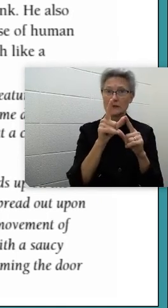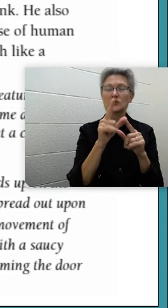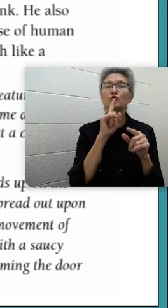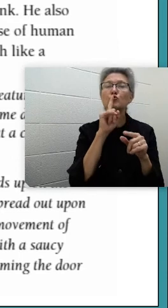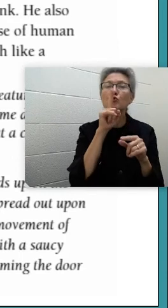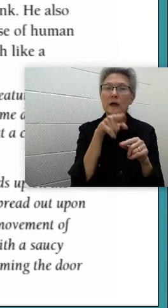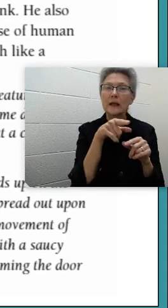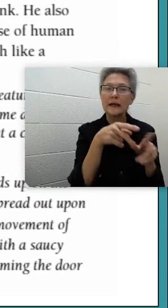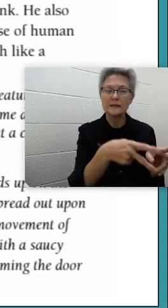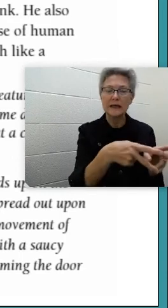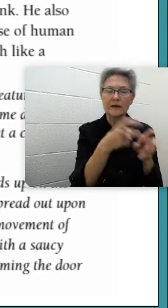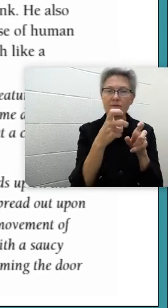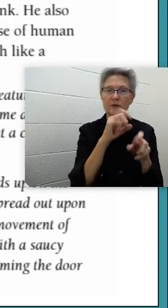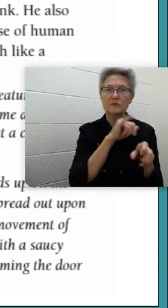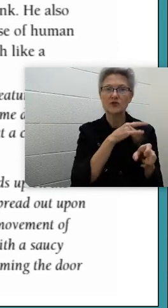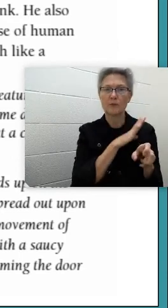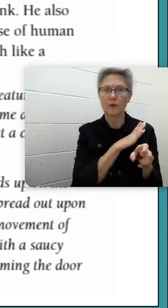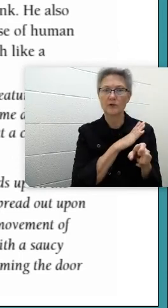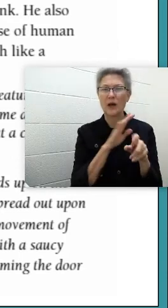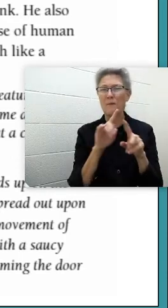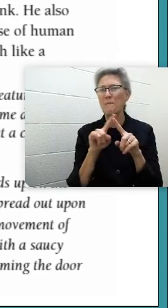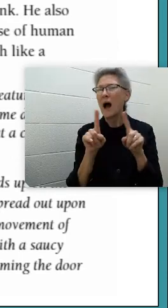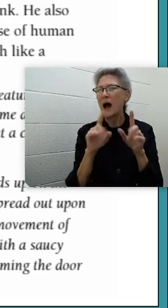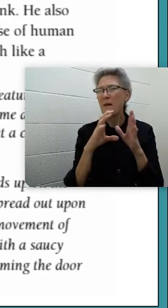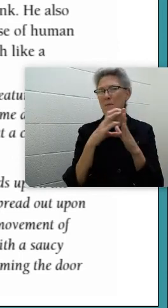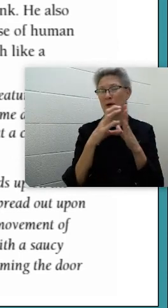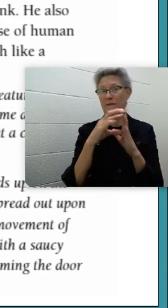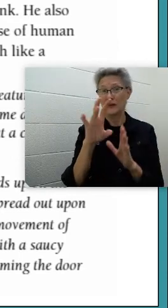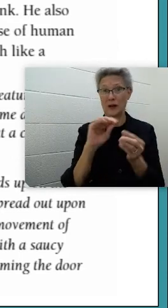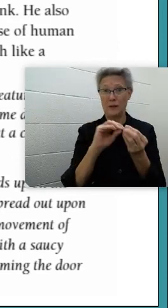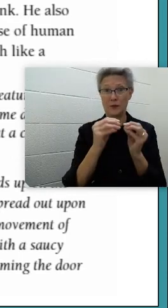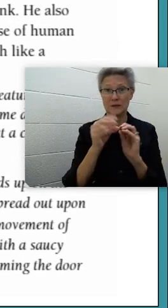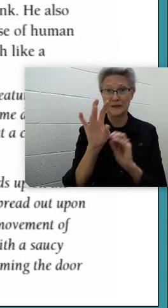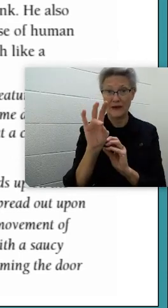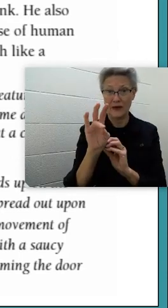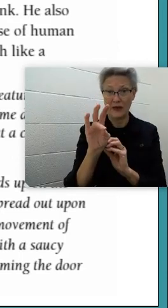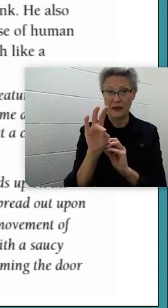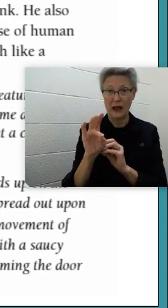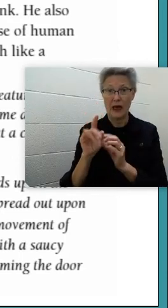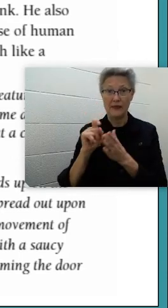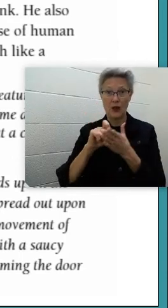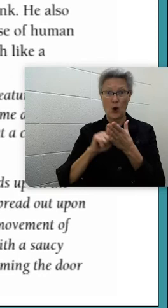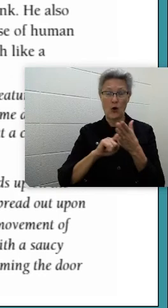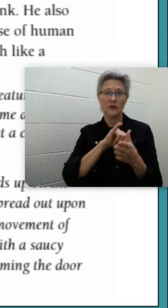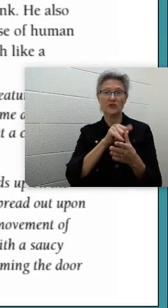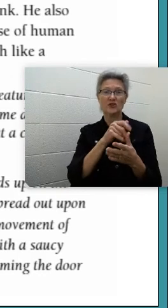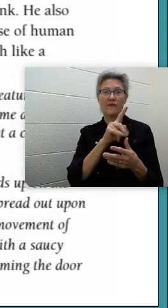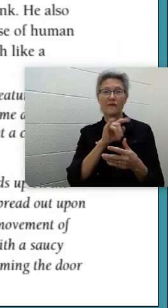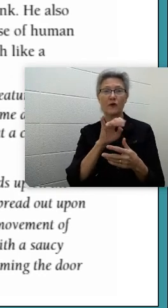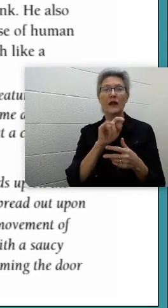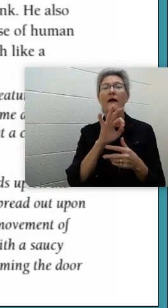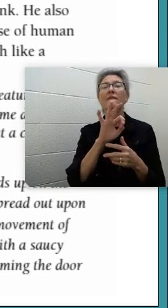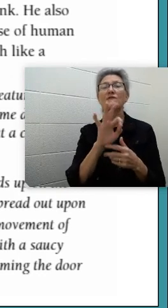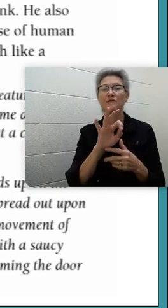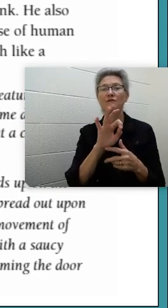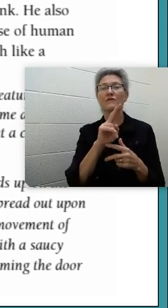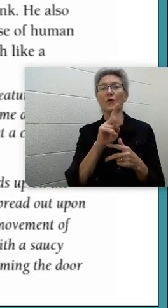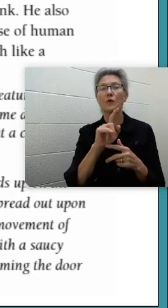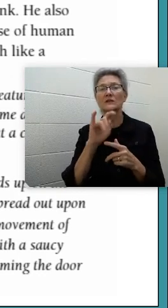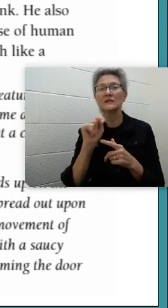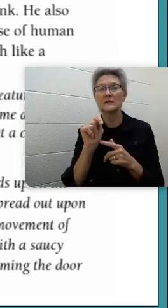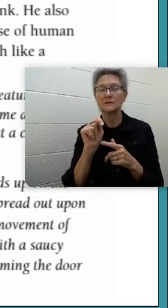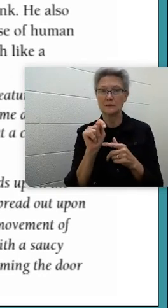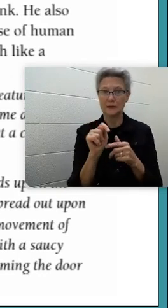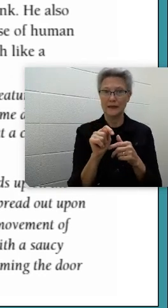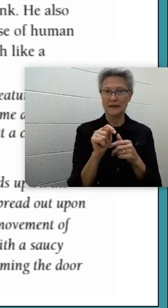excerpt, versus paragraph 7 is again the author that's writing this text to just give us some more background